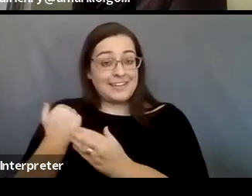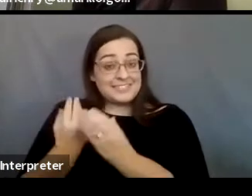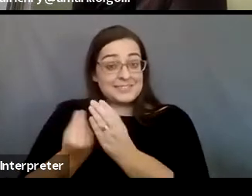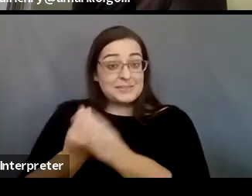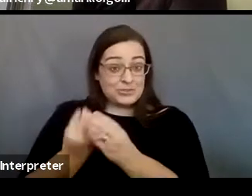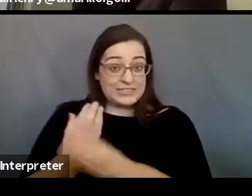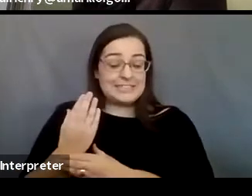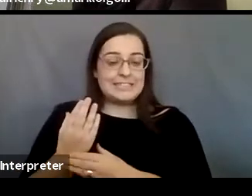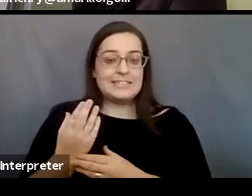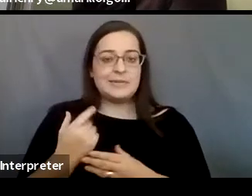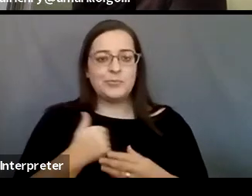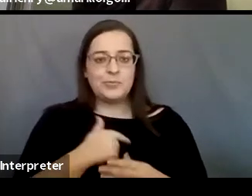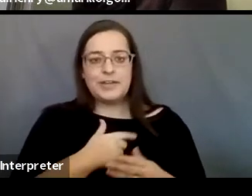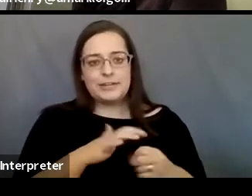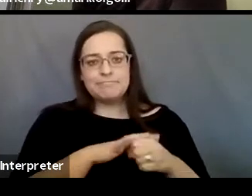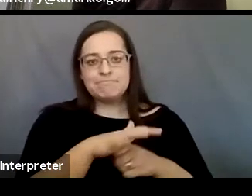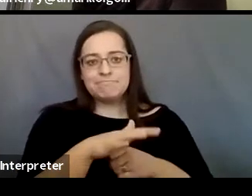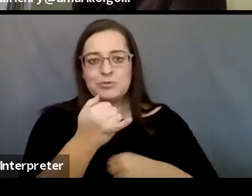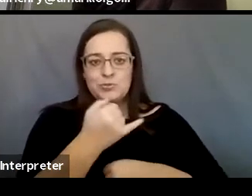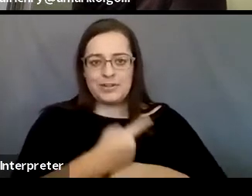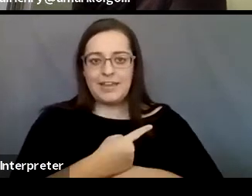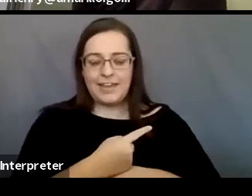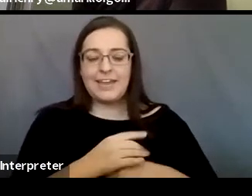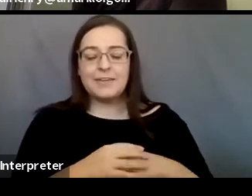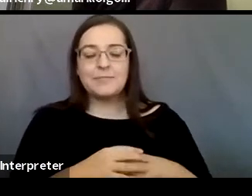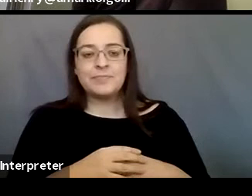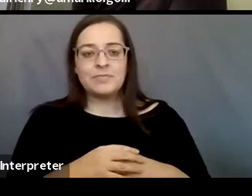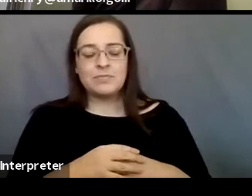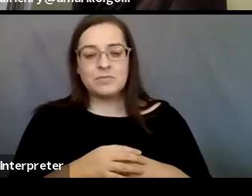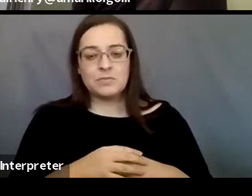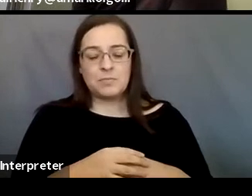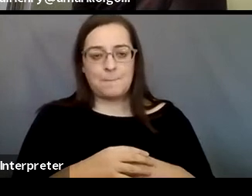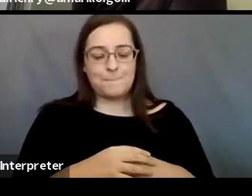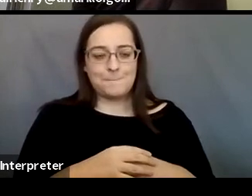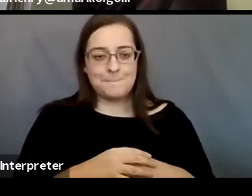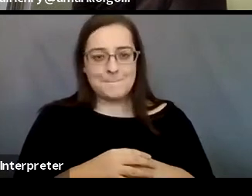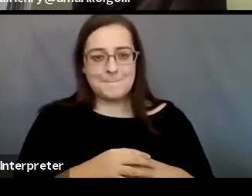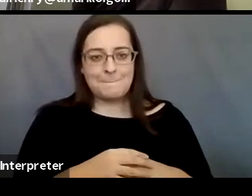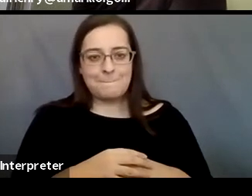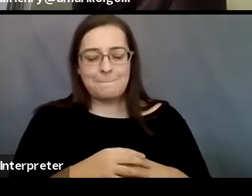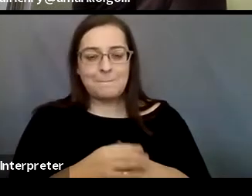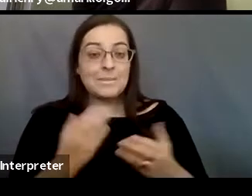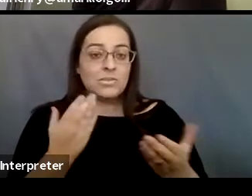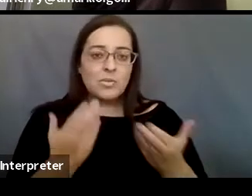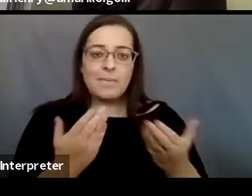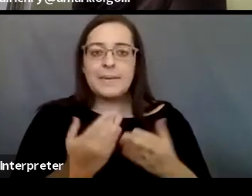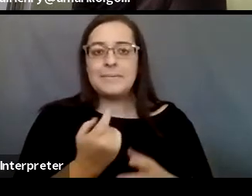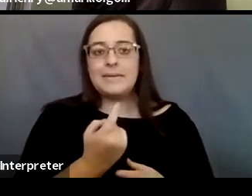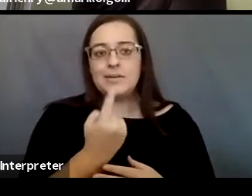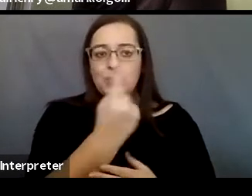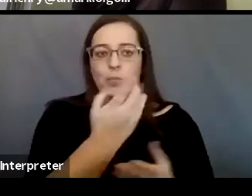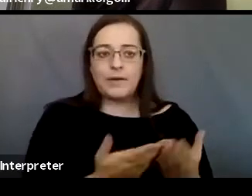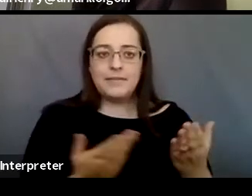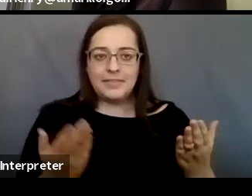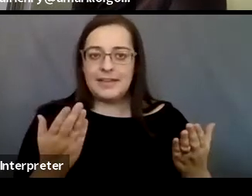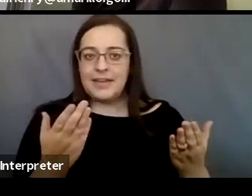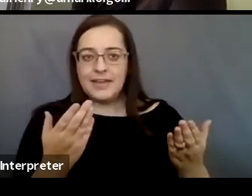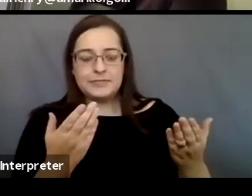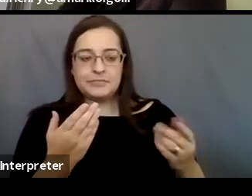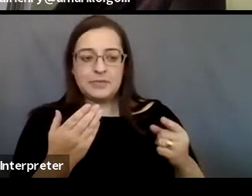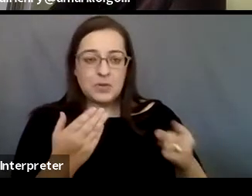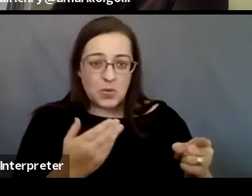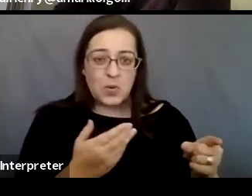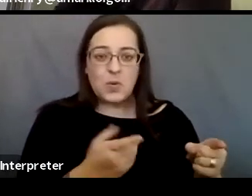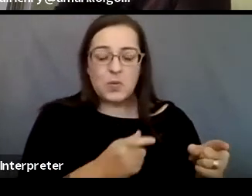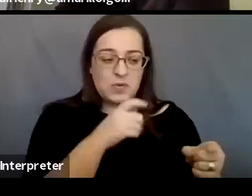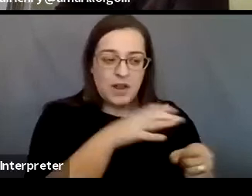to PPE. There's always an issue where we have a potential single item that's an upcoming potential